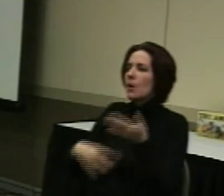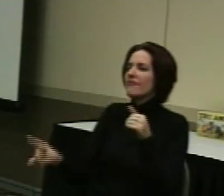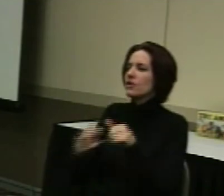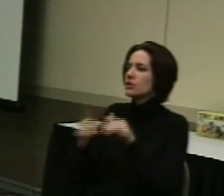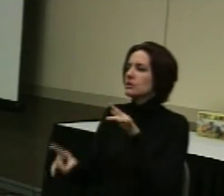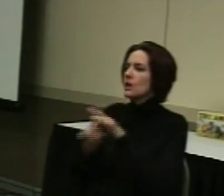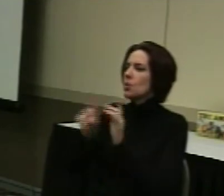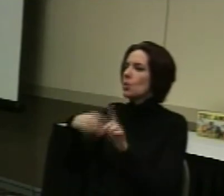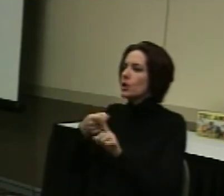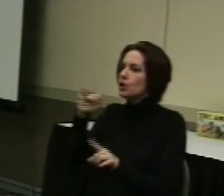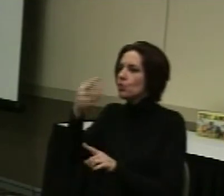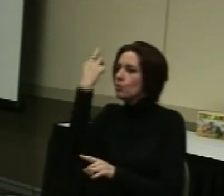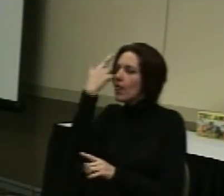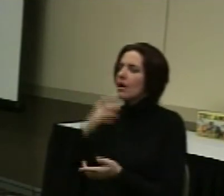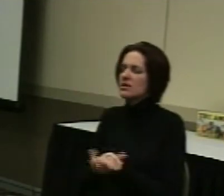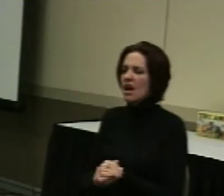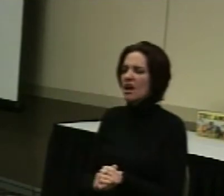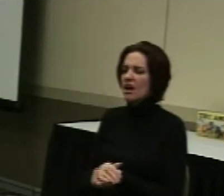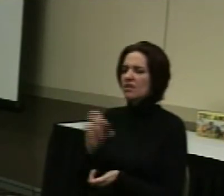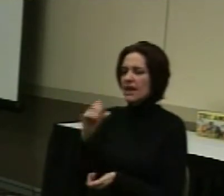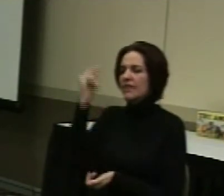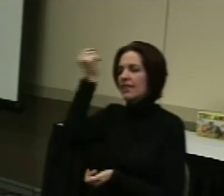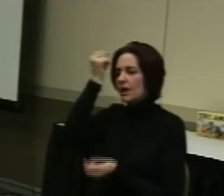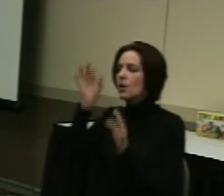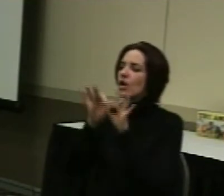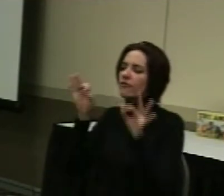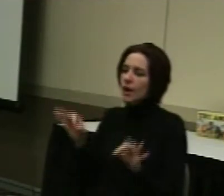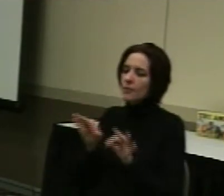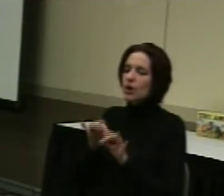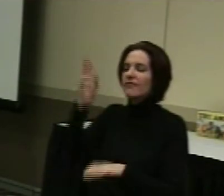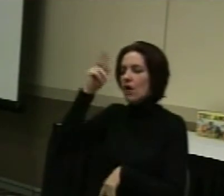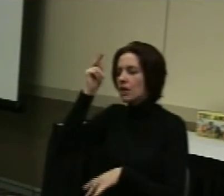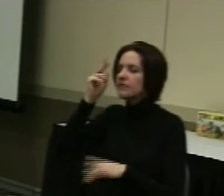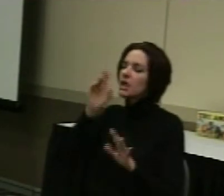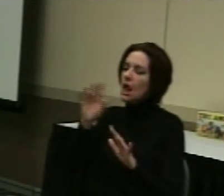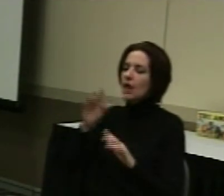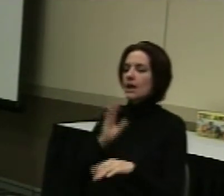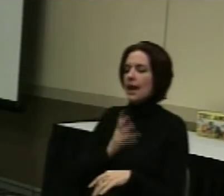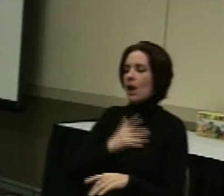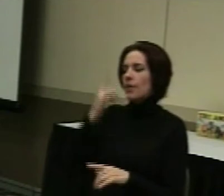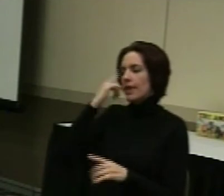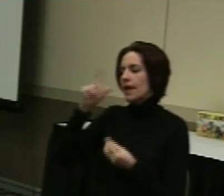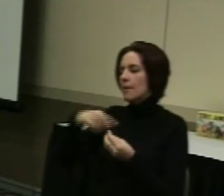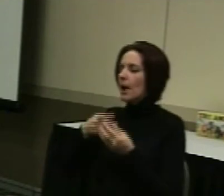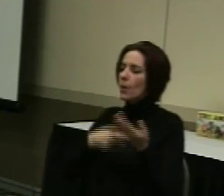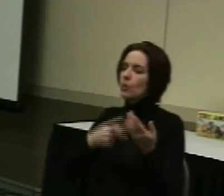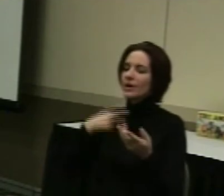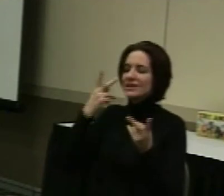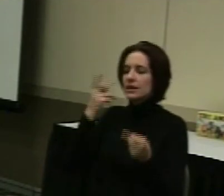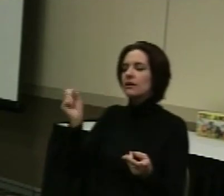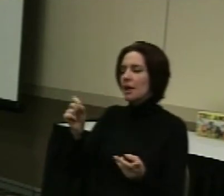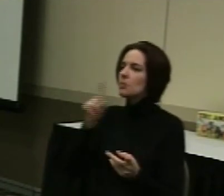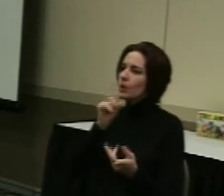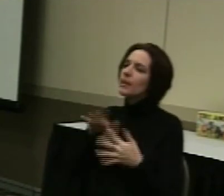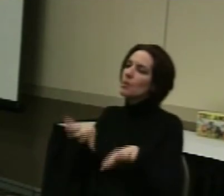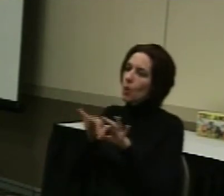mind as you realized, yeah, you know, theoretical framework and philosophy and our thinking about what we're seeing is very